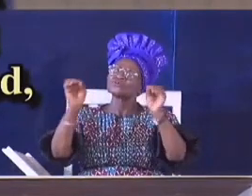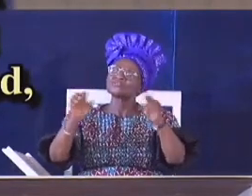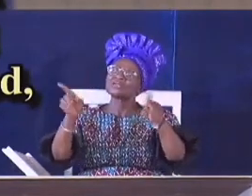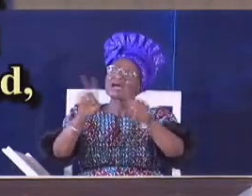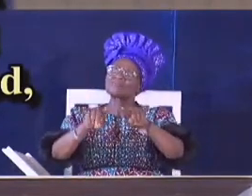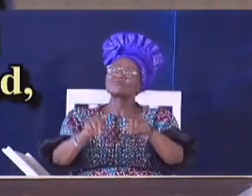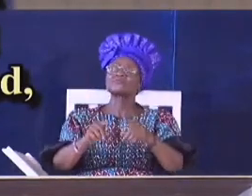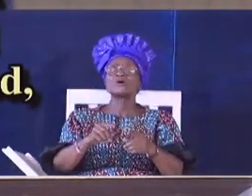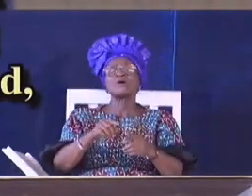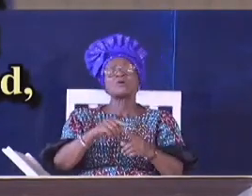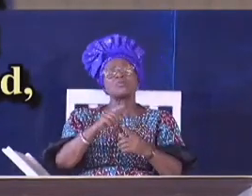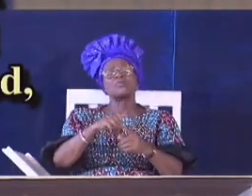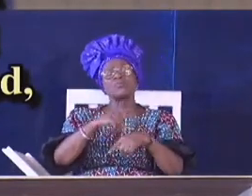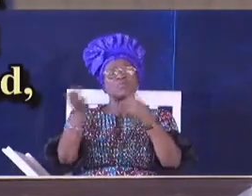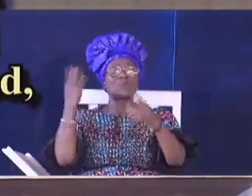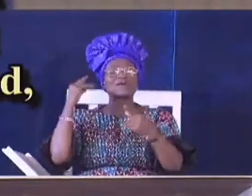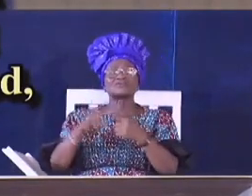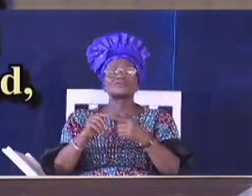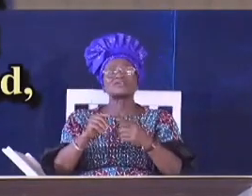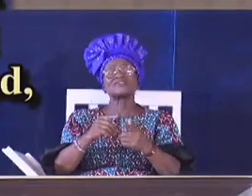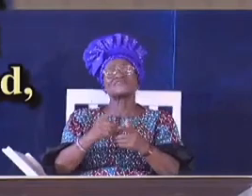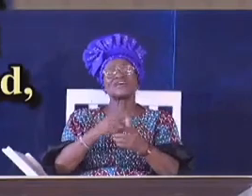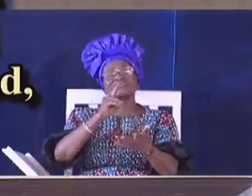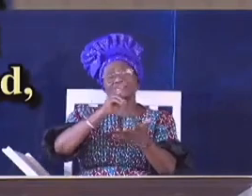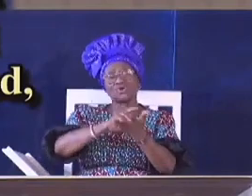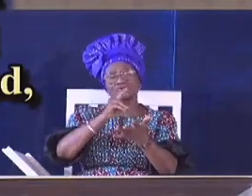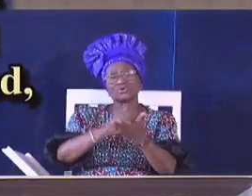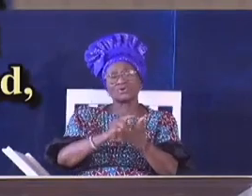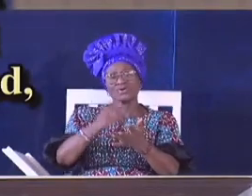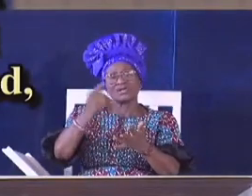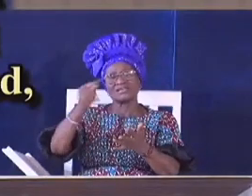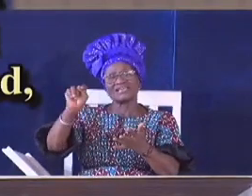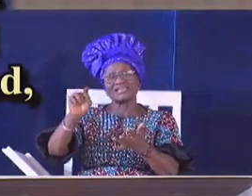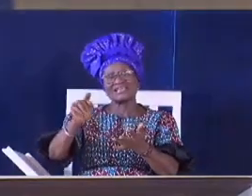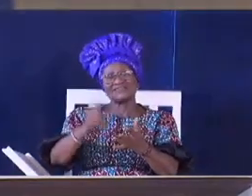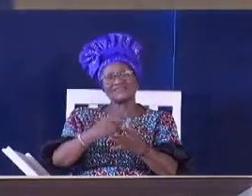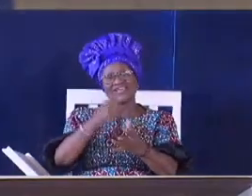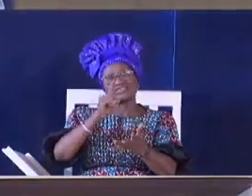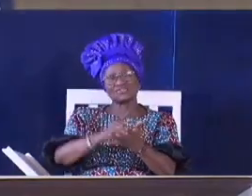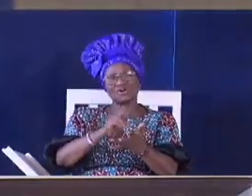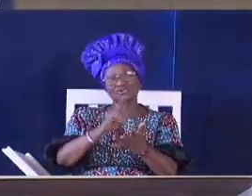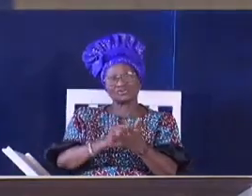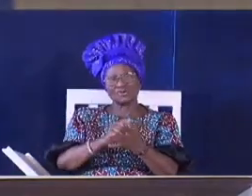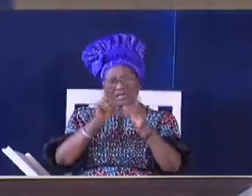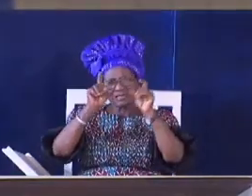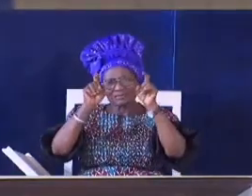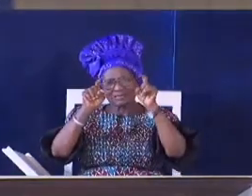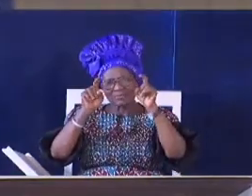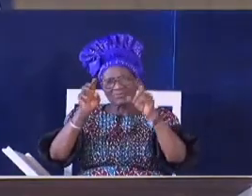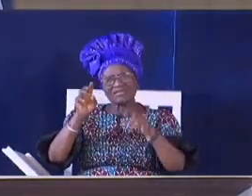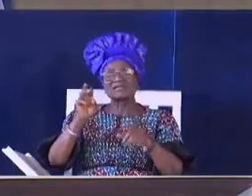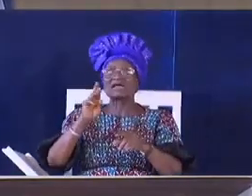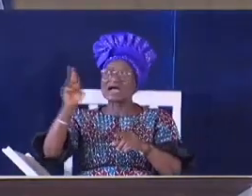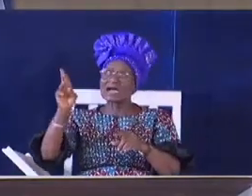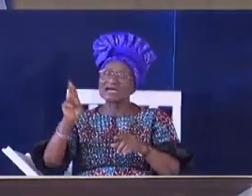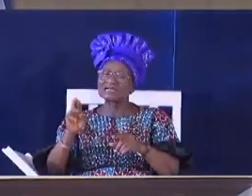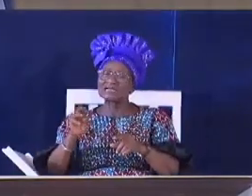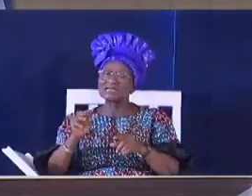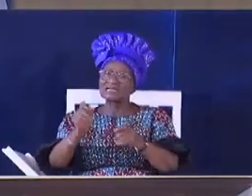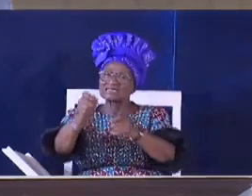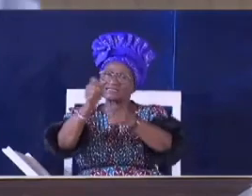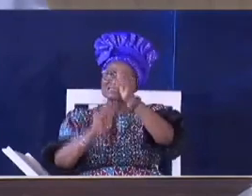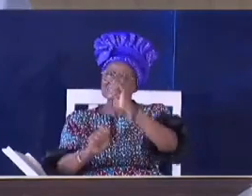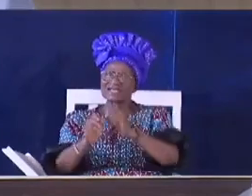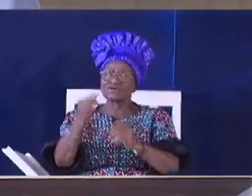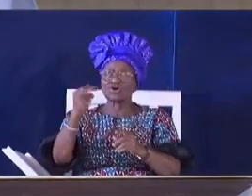doctor. The first doctor charged her. And instead of getting better, nothing